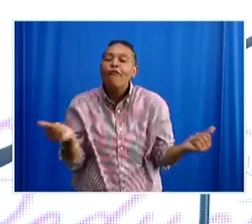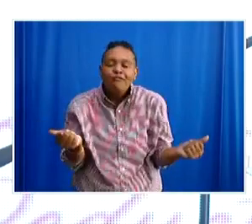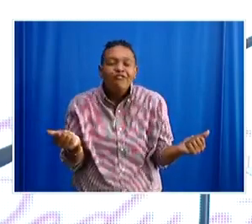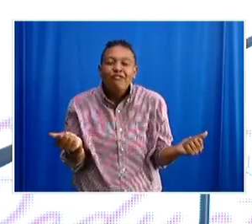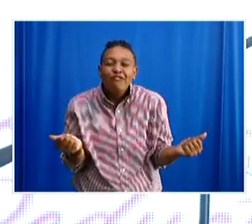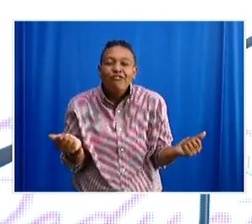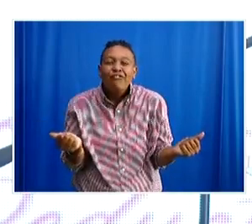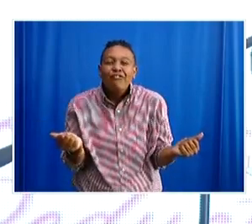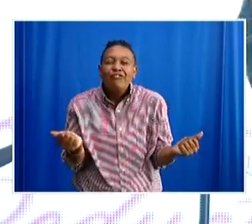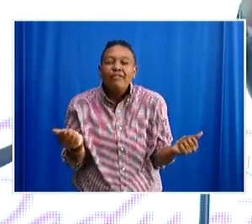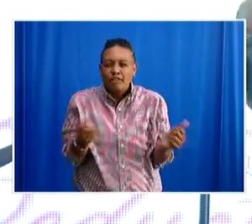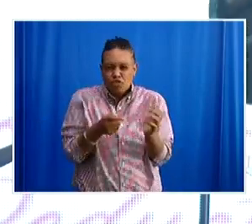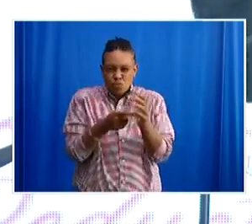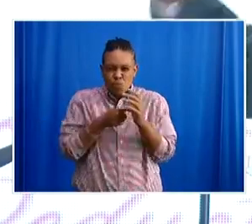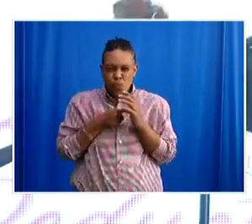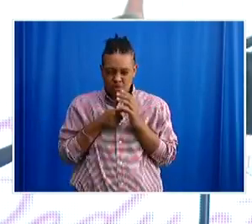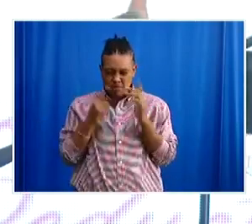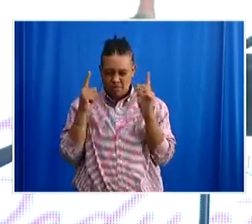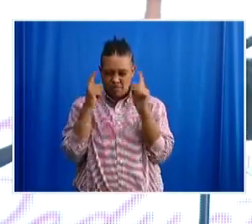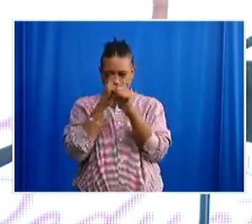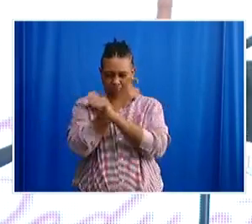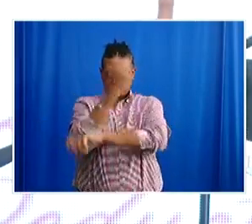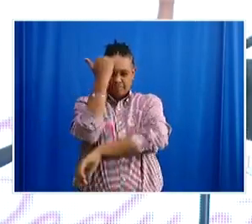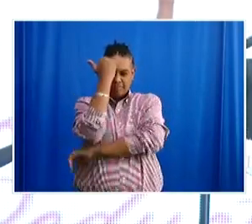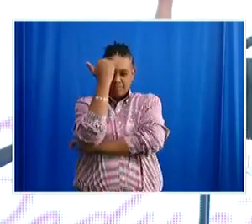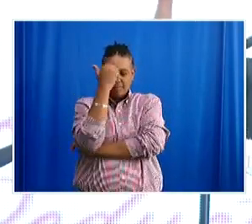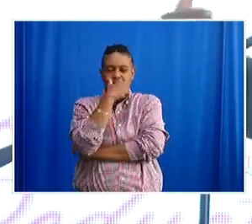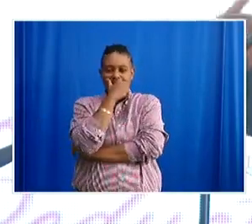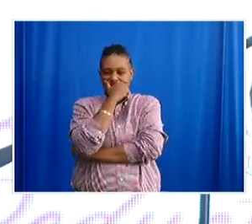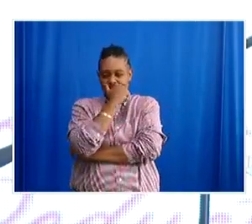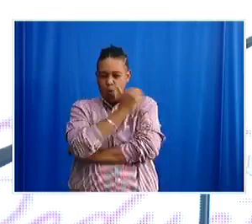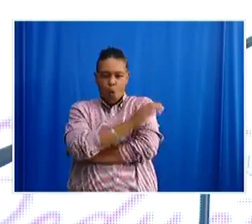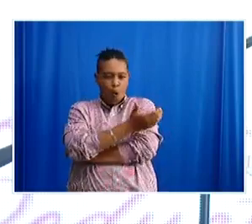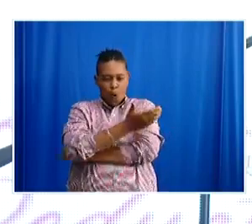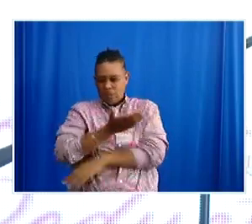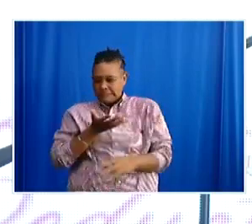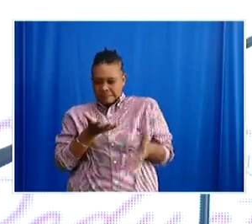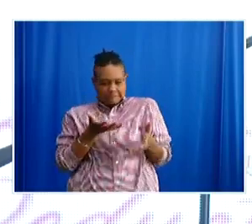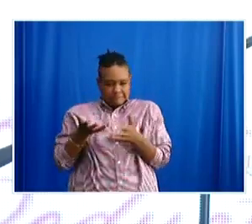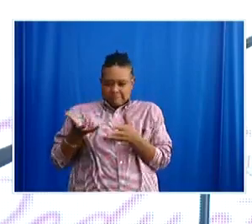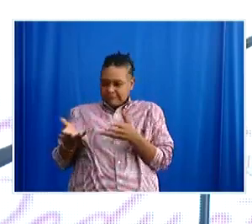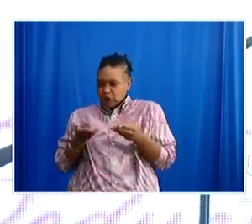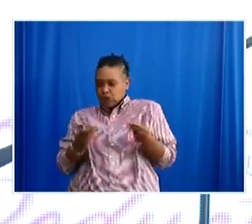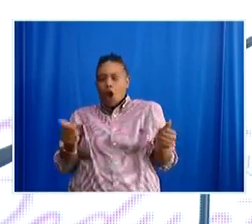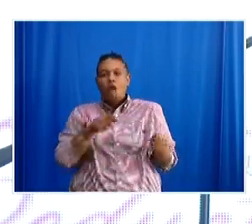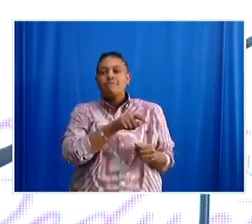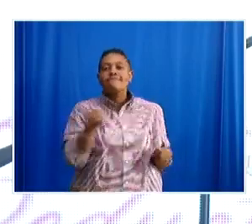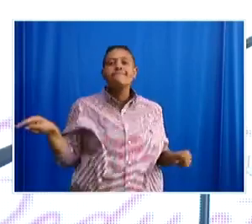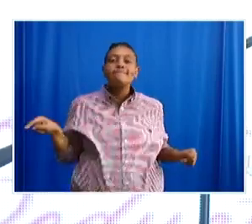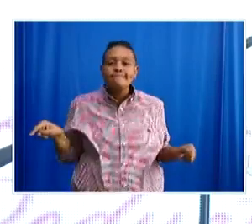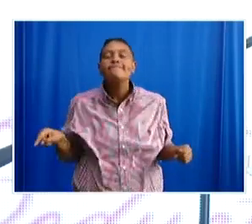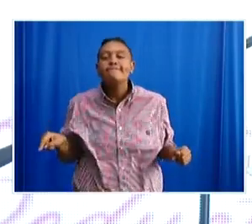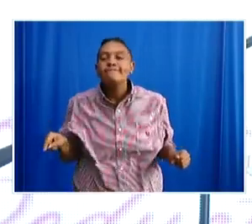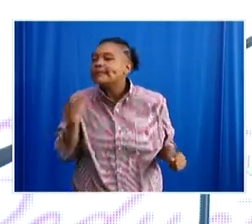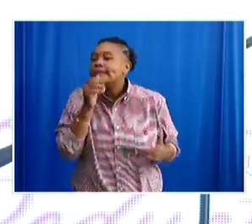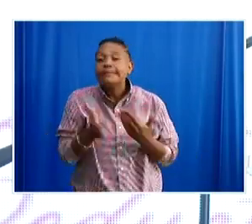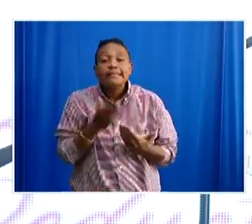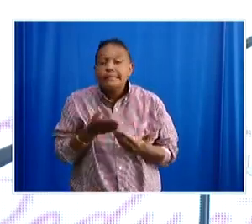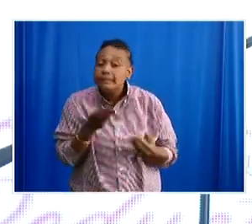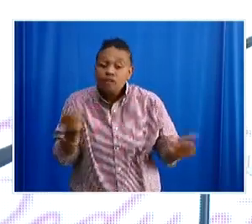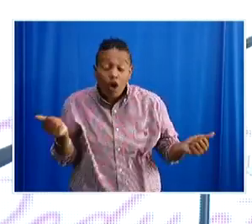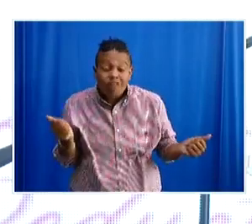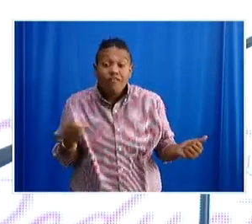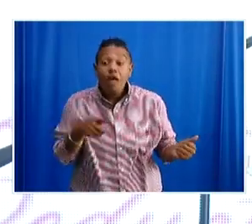you require a certain complex knowledge to resolve those. And those are